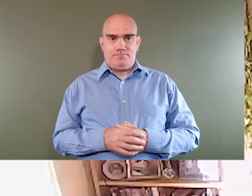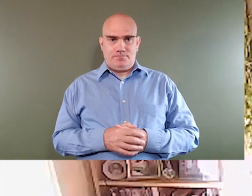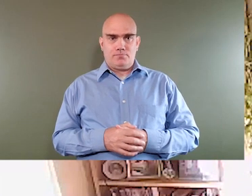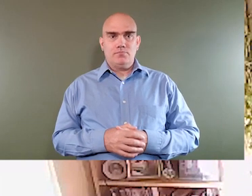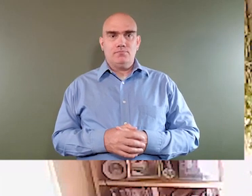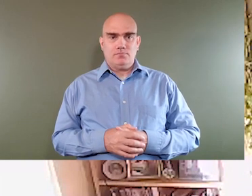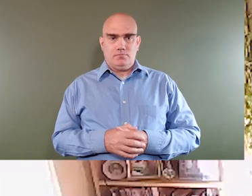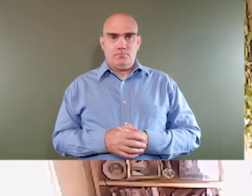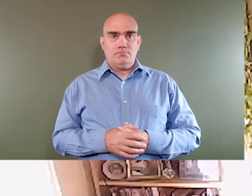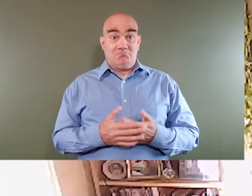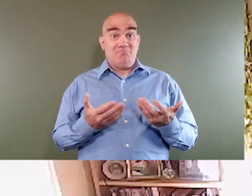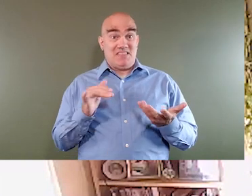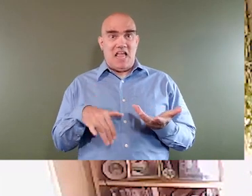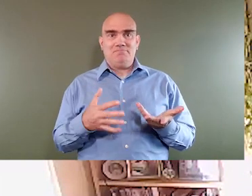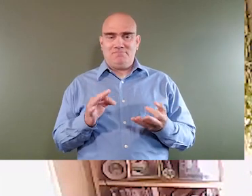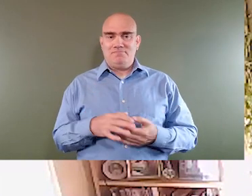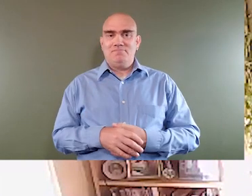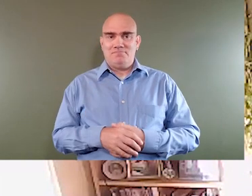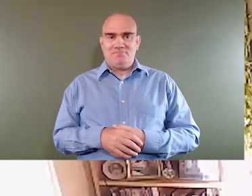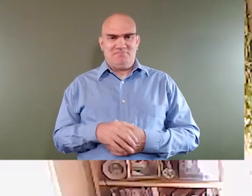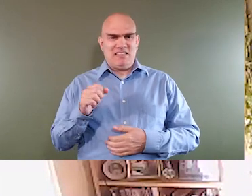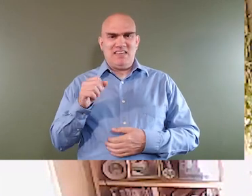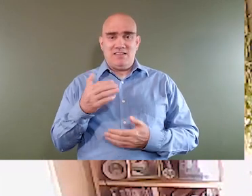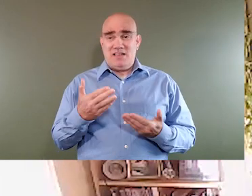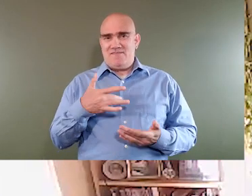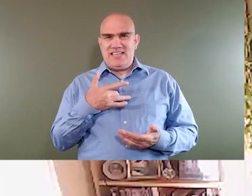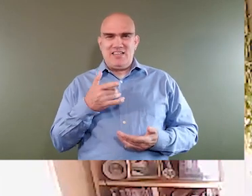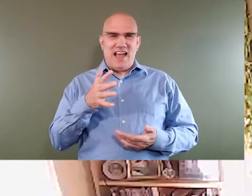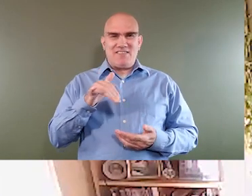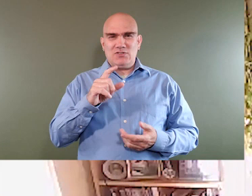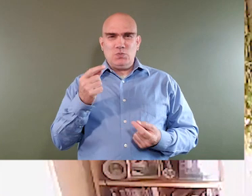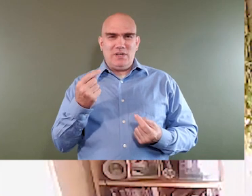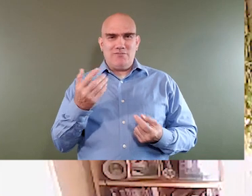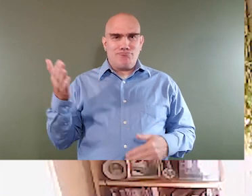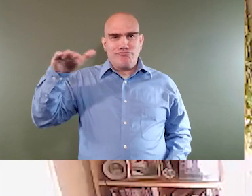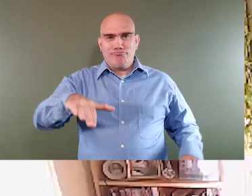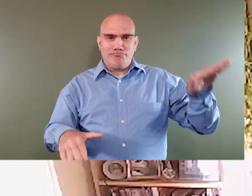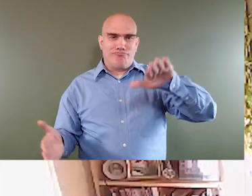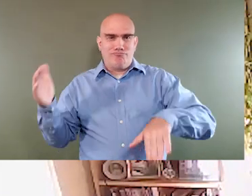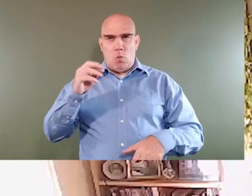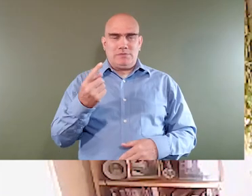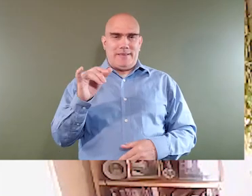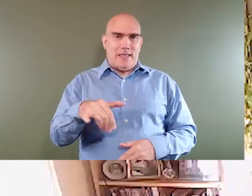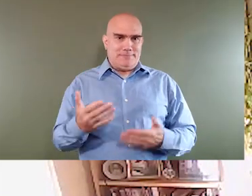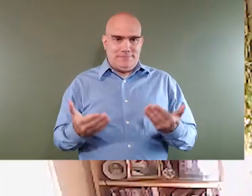Here we go. Yeah. Yeah, it might kind of feel like you're doing freestyle or something like that.